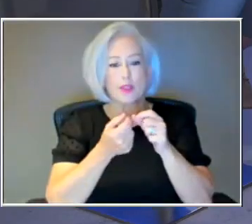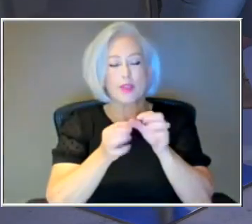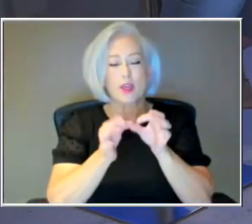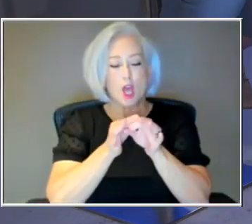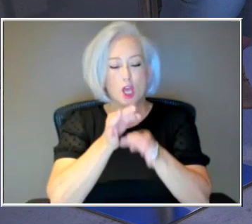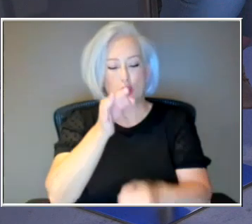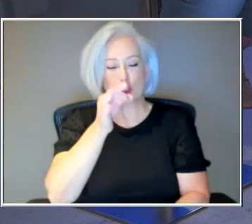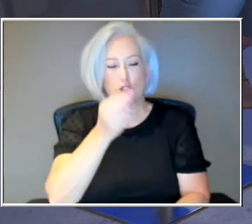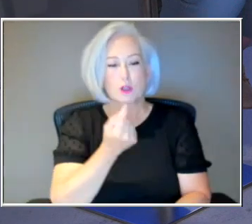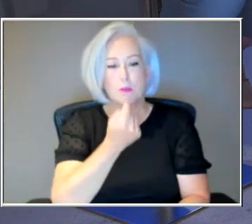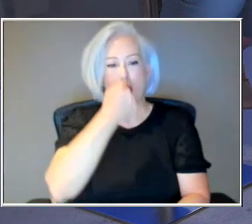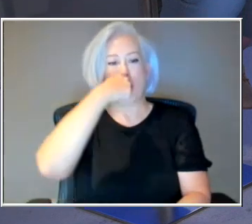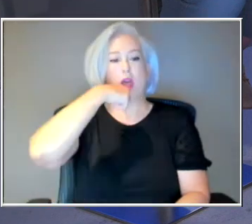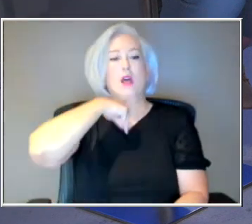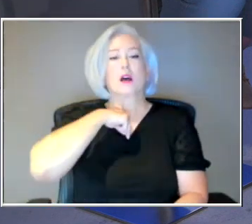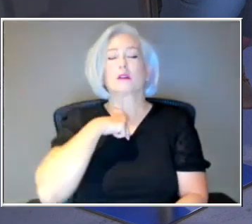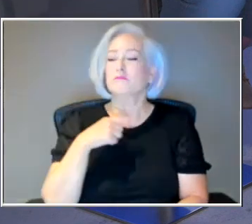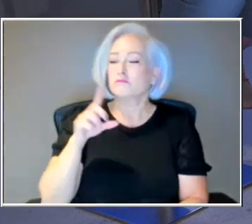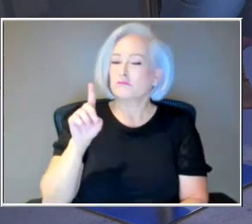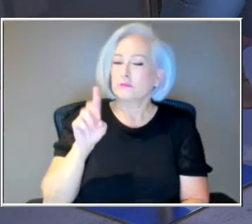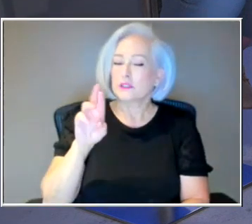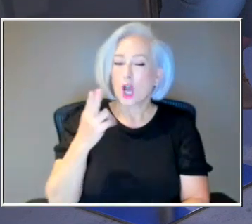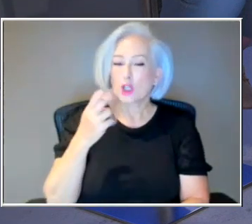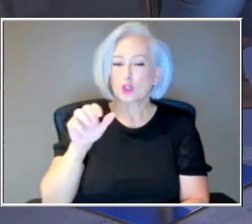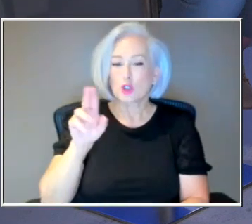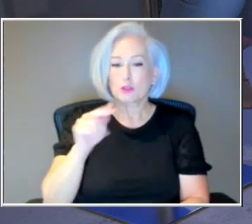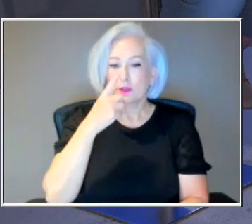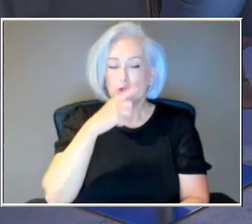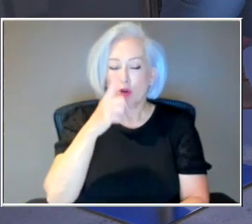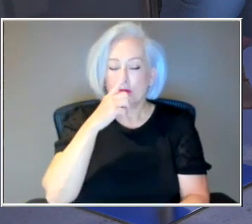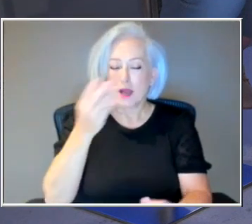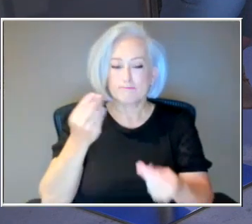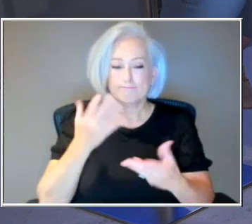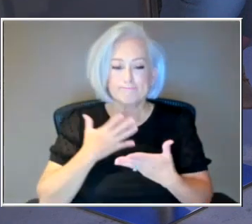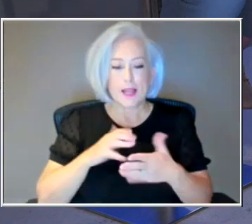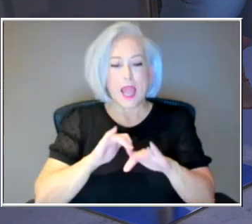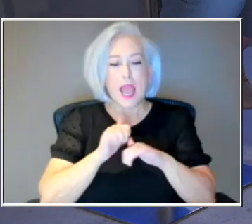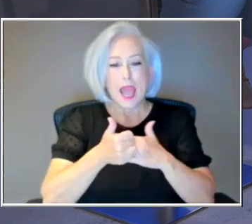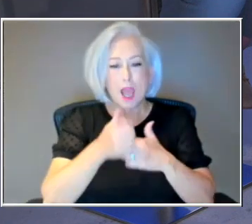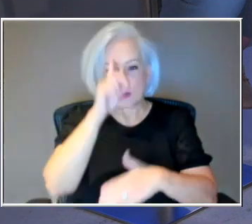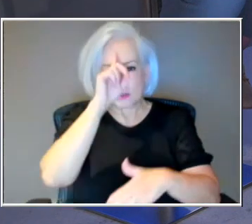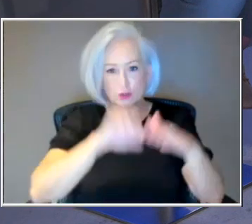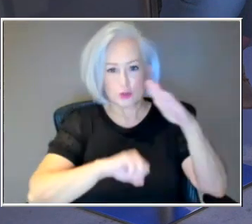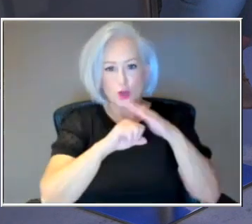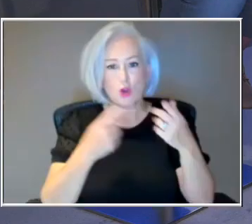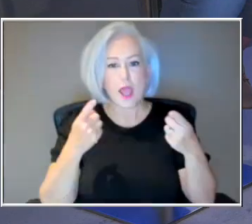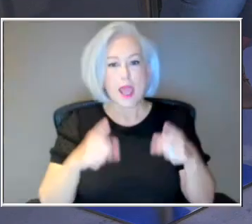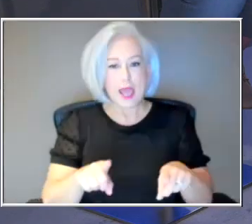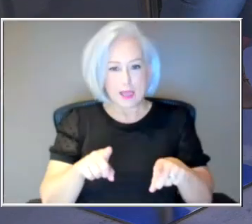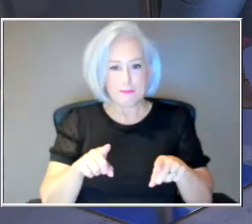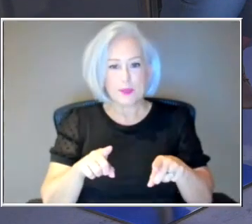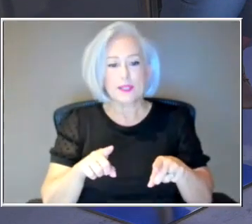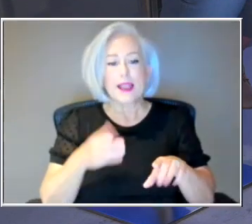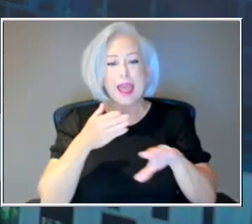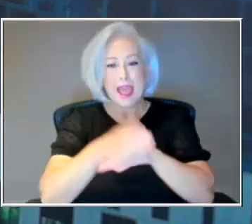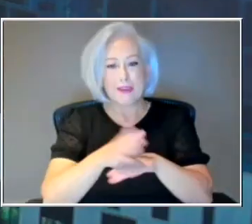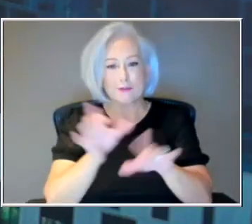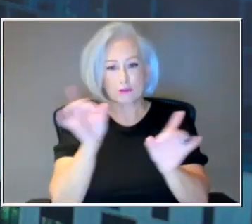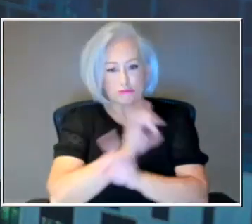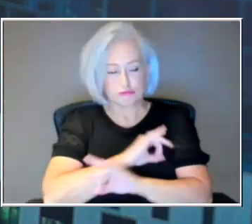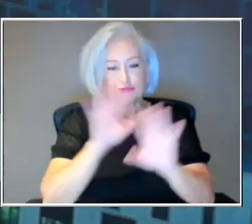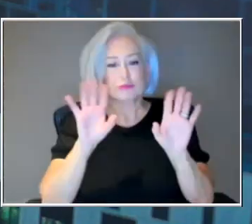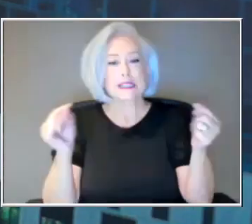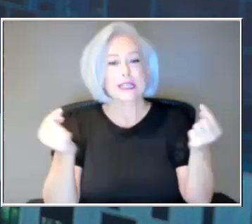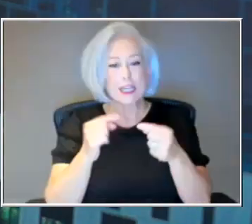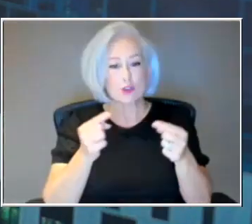Dr. Herman, help us understand how strokes can occur after a traumatic injury or during a hospital stay. Sure. Well, there's a